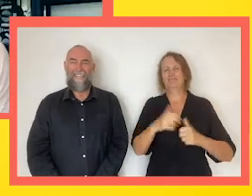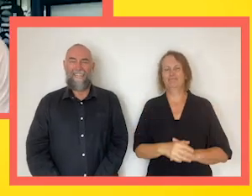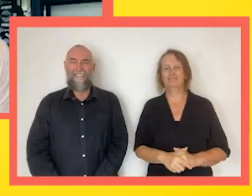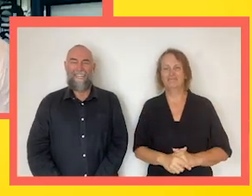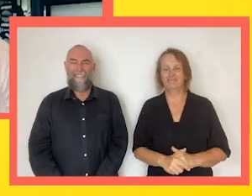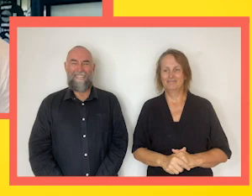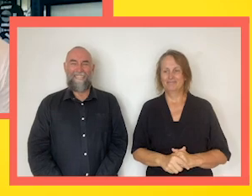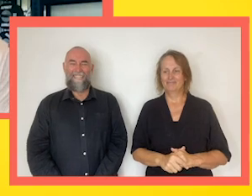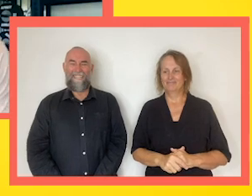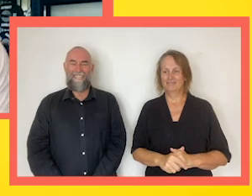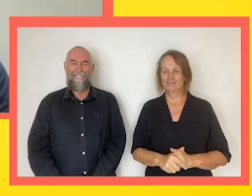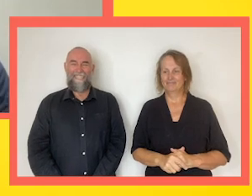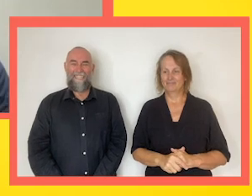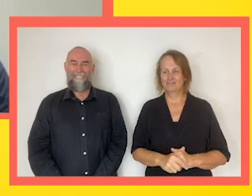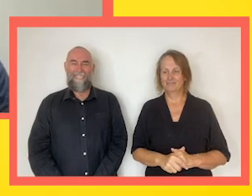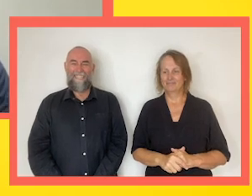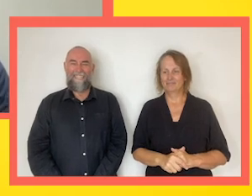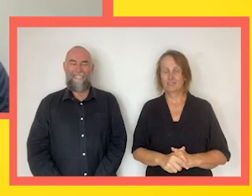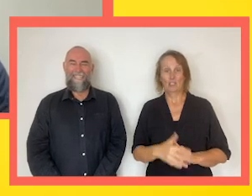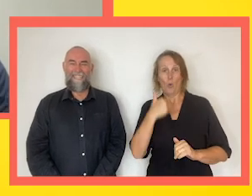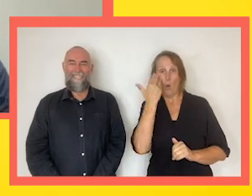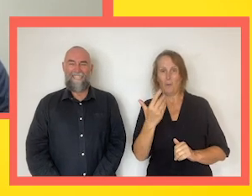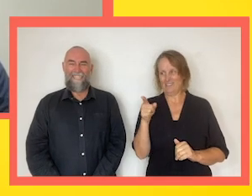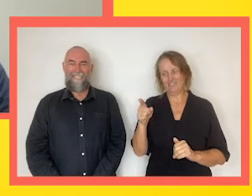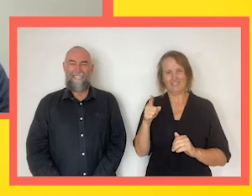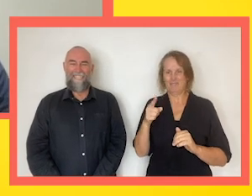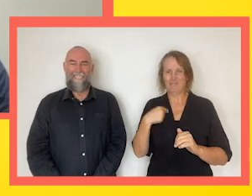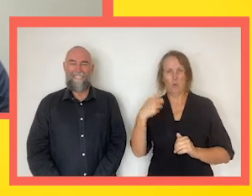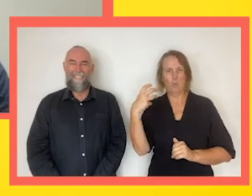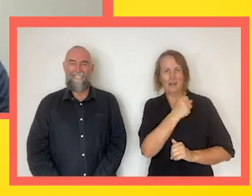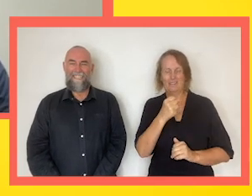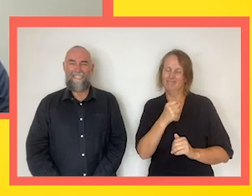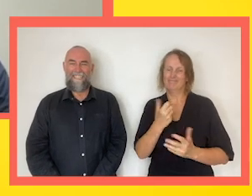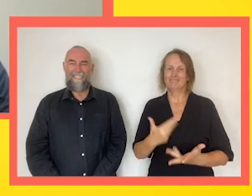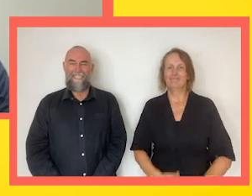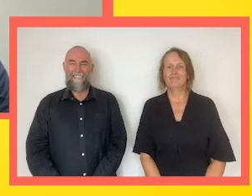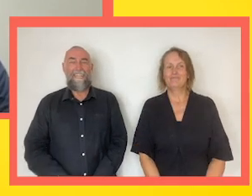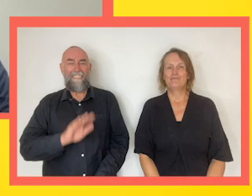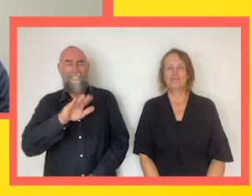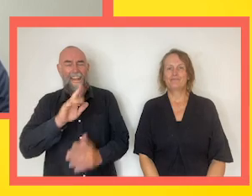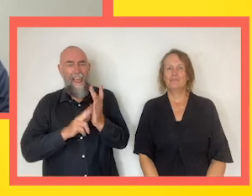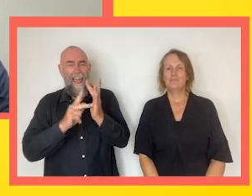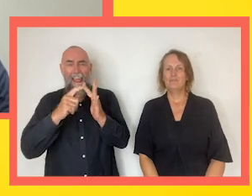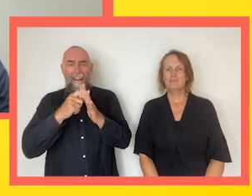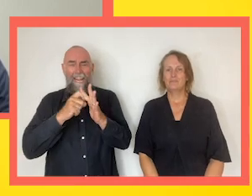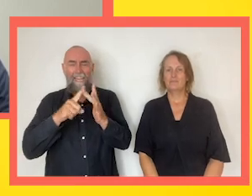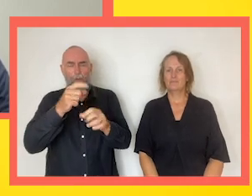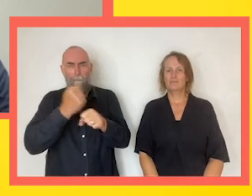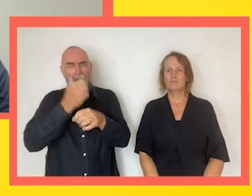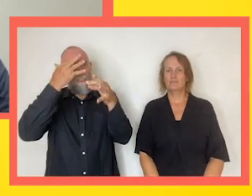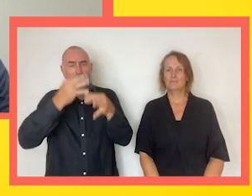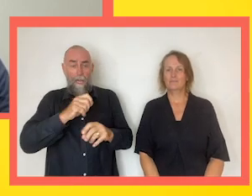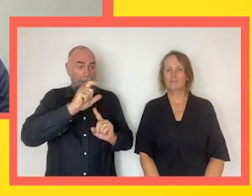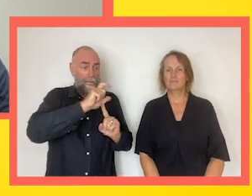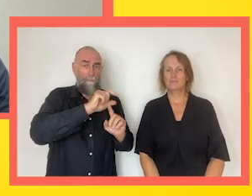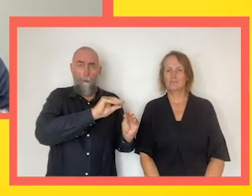You're never going to beat her, Jed. I know, she's always a meter in front of me. Nikki, but you were the one that made the call to move from Canberra to